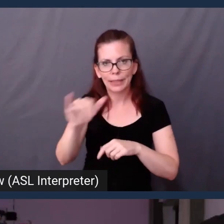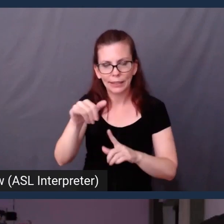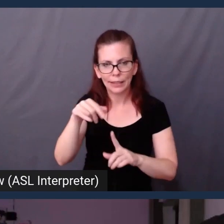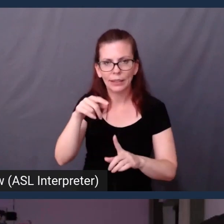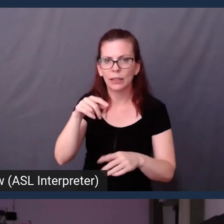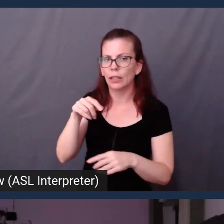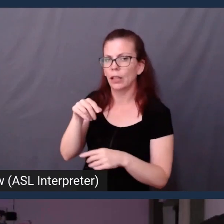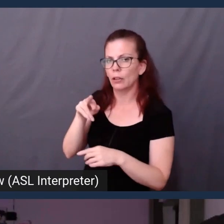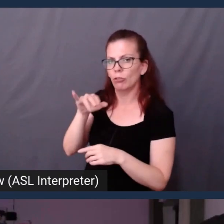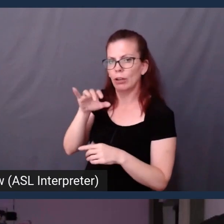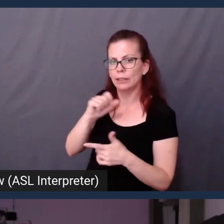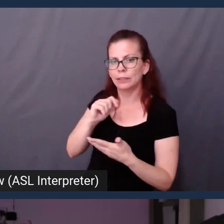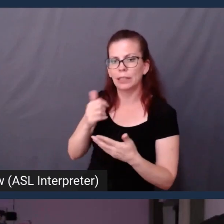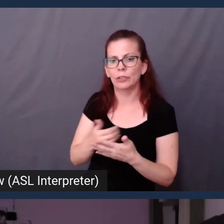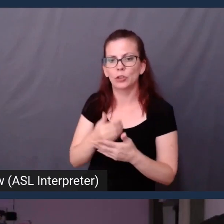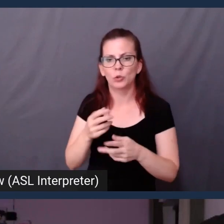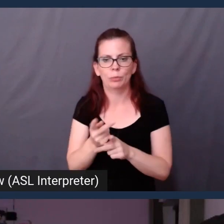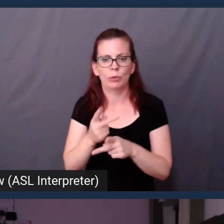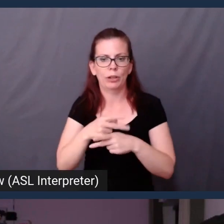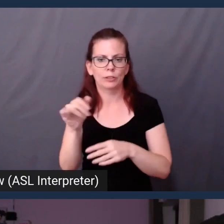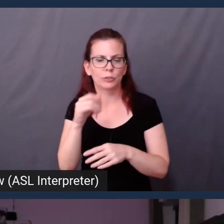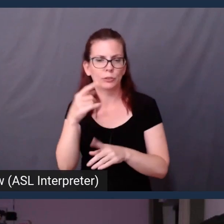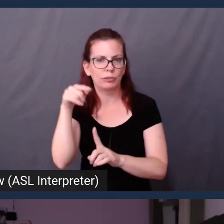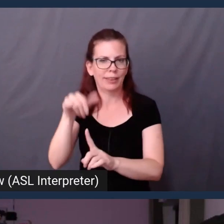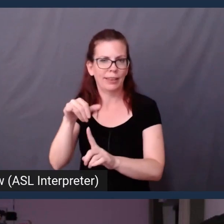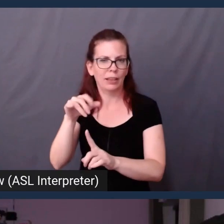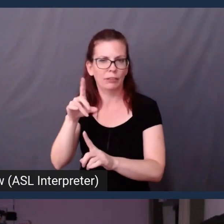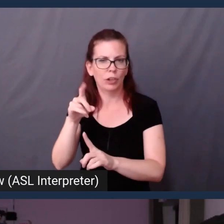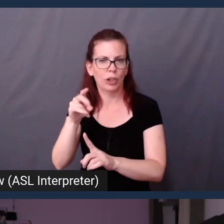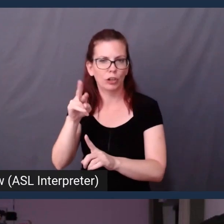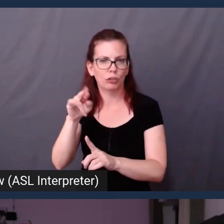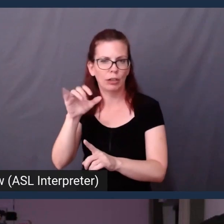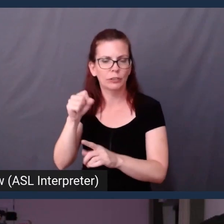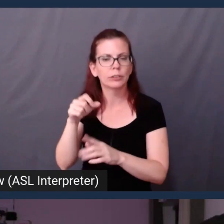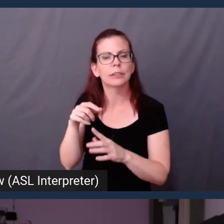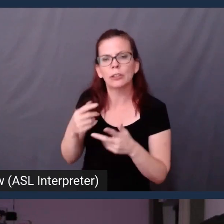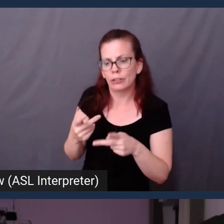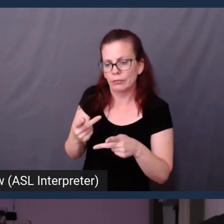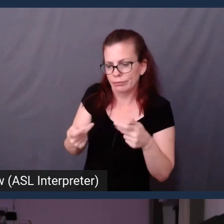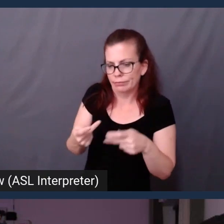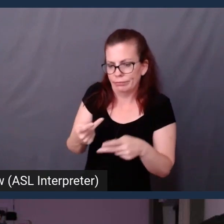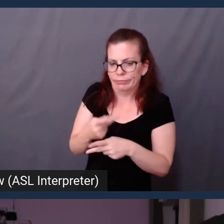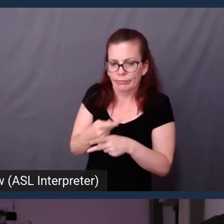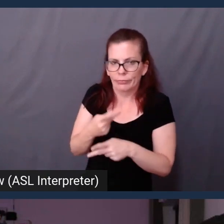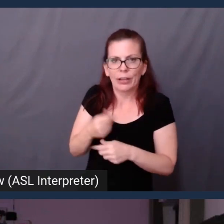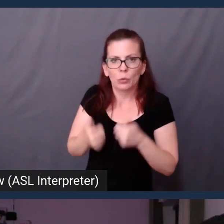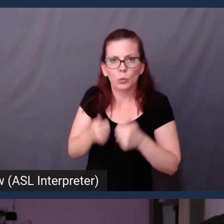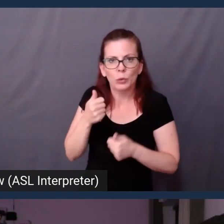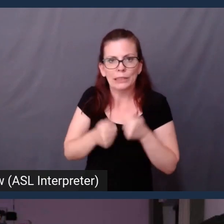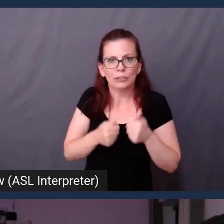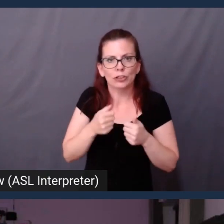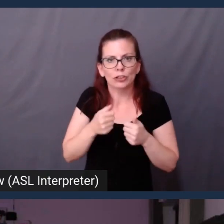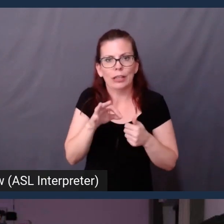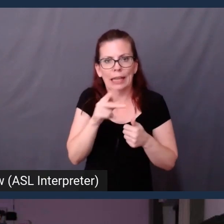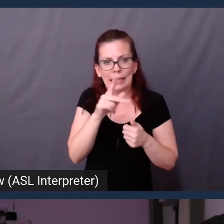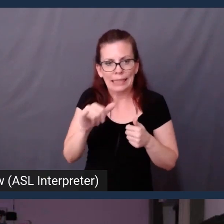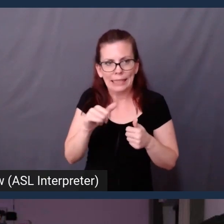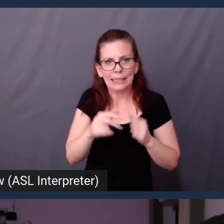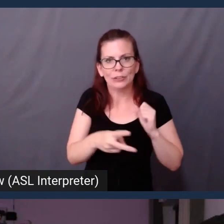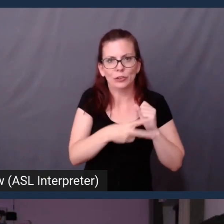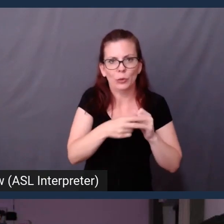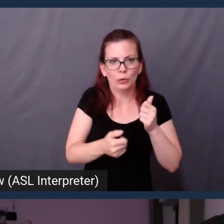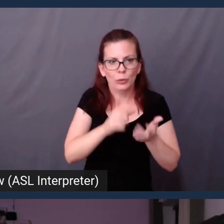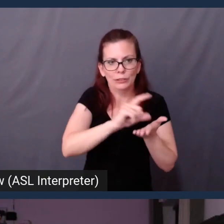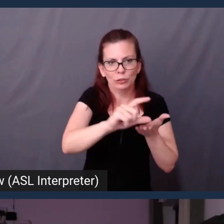way, and there's a new protocol for that as well for the drivers, to find out which keys are stored on which shard. And that provides a very classical